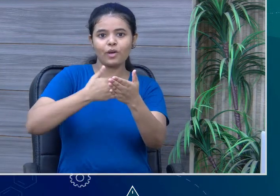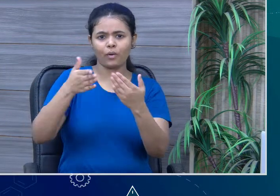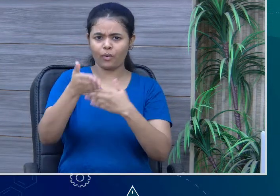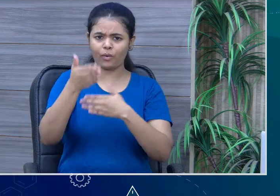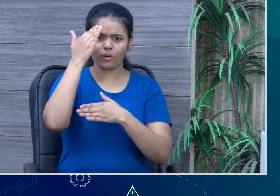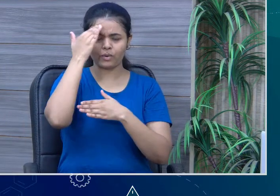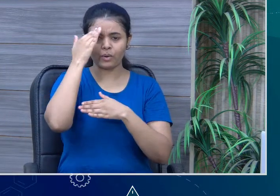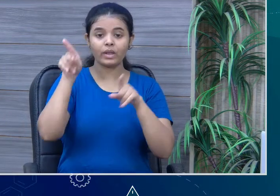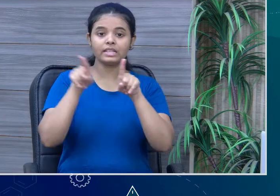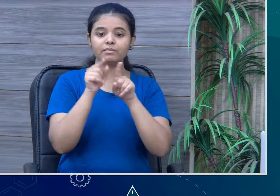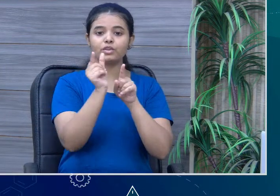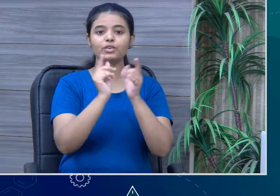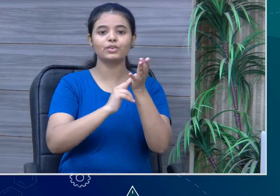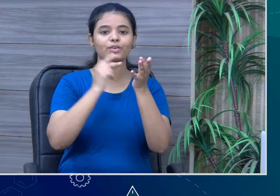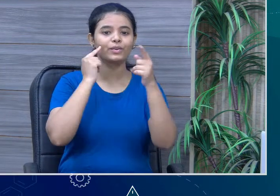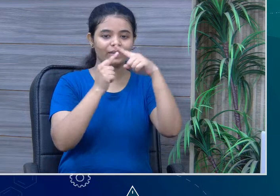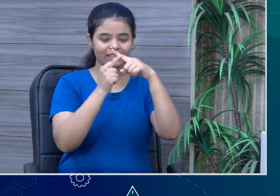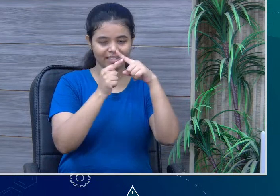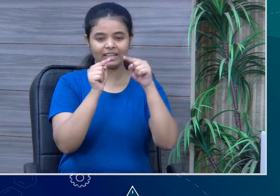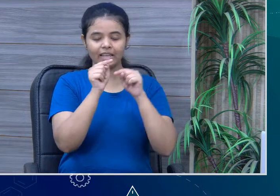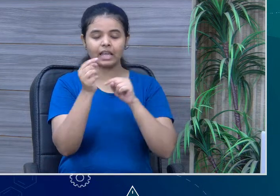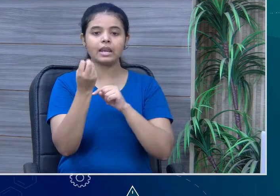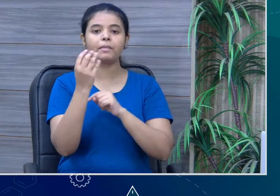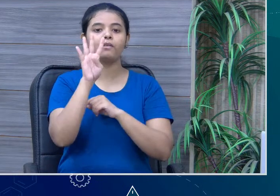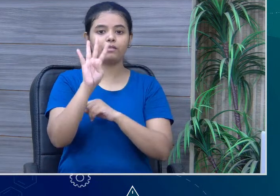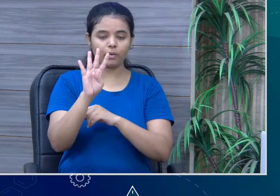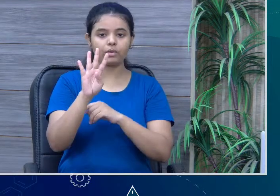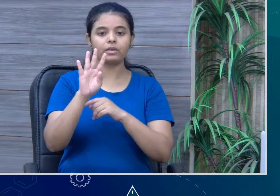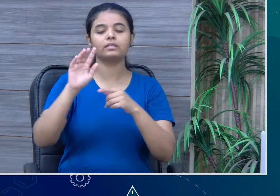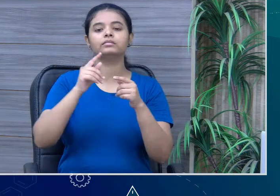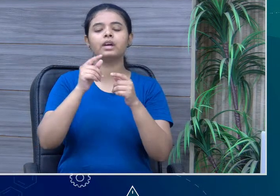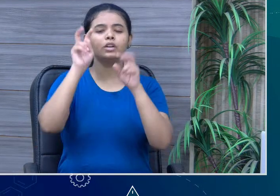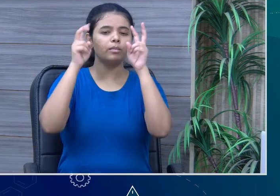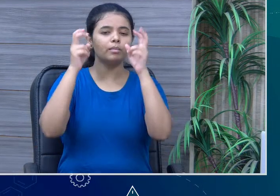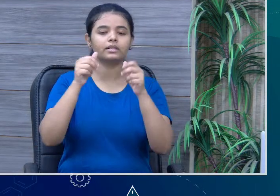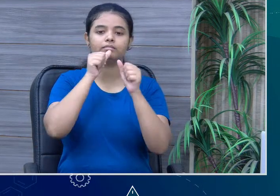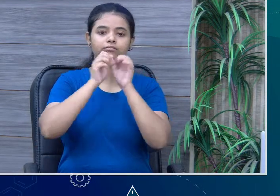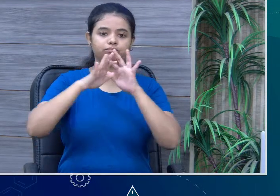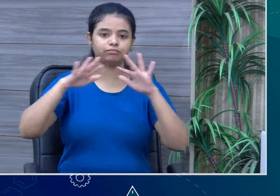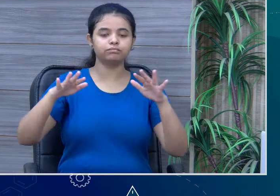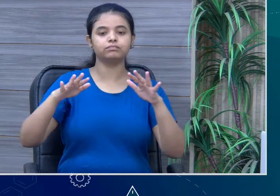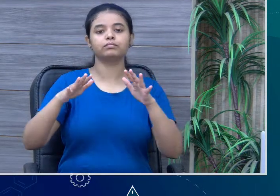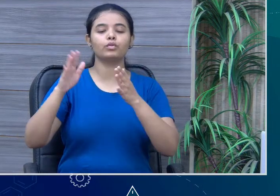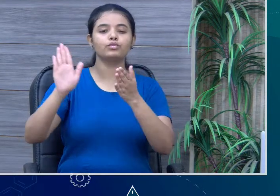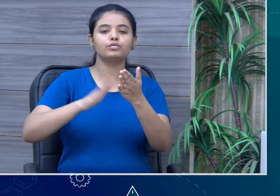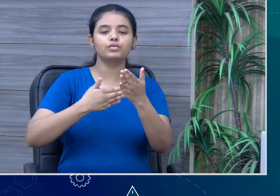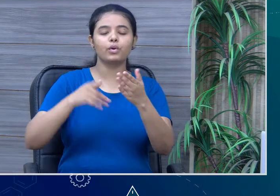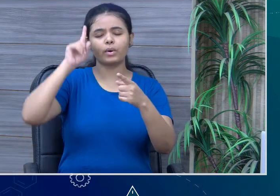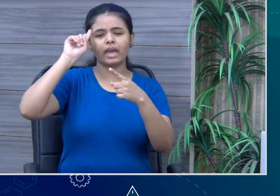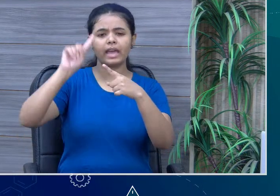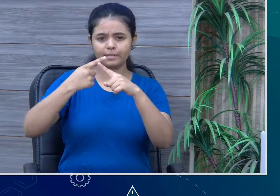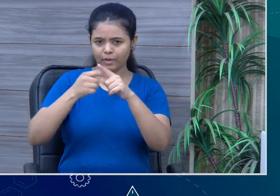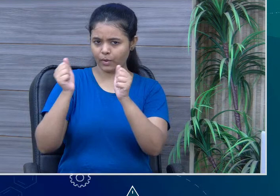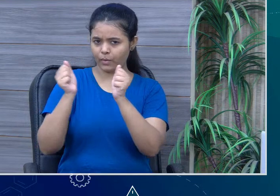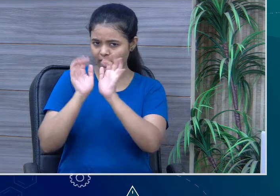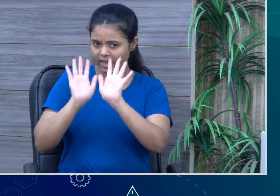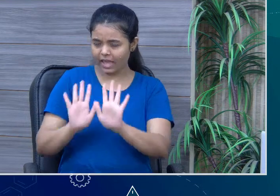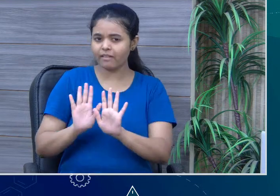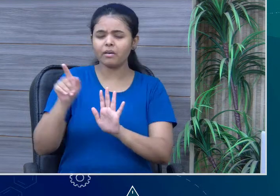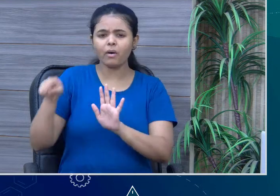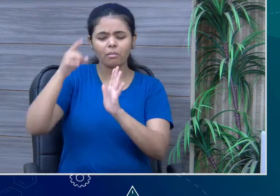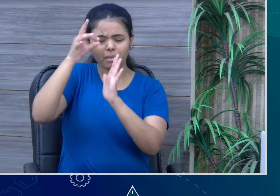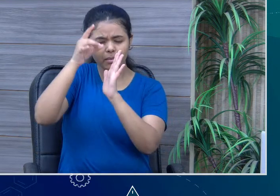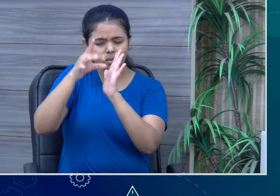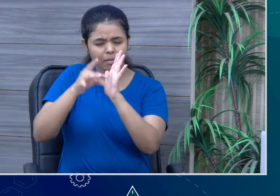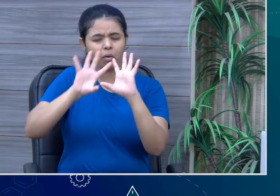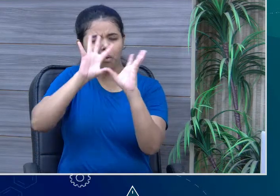number 4, Sea Song, with our expert who is here present in our studio, and she'll be giving us all these details about